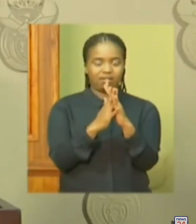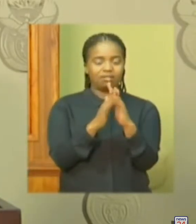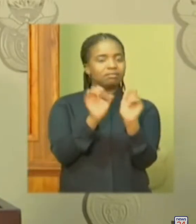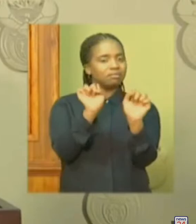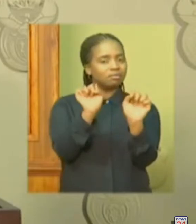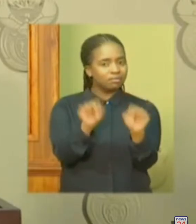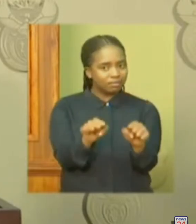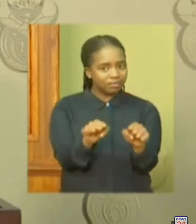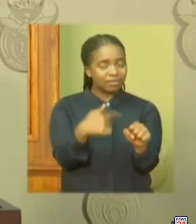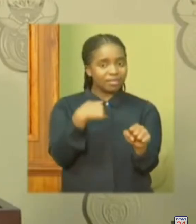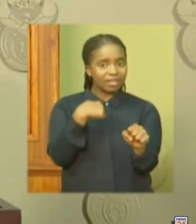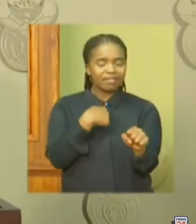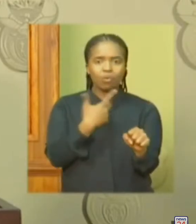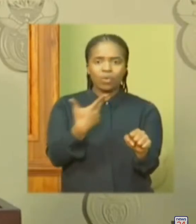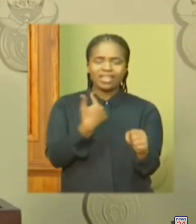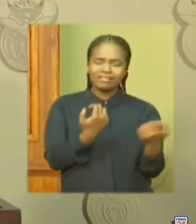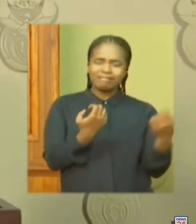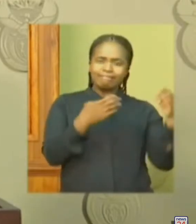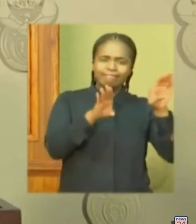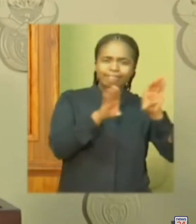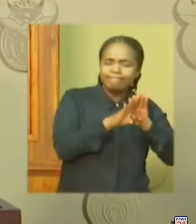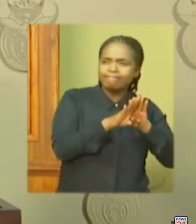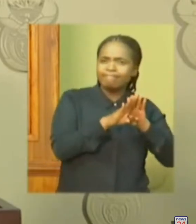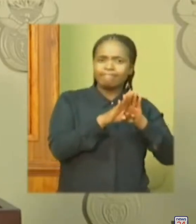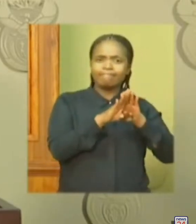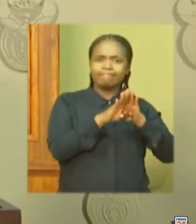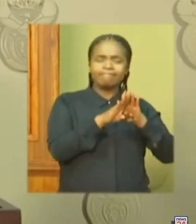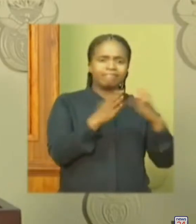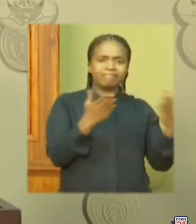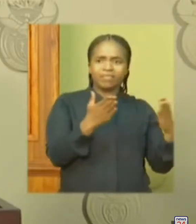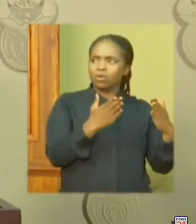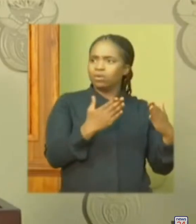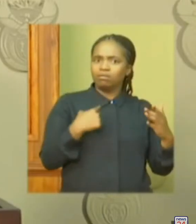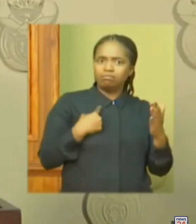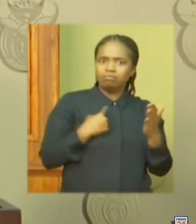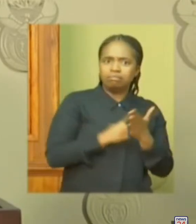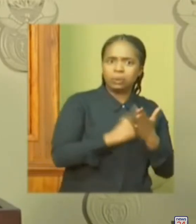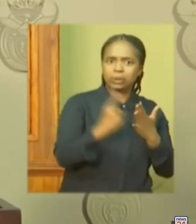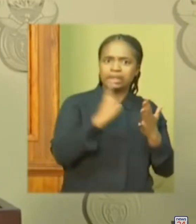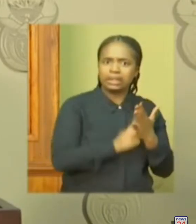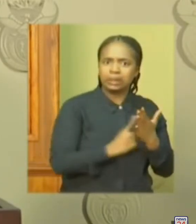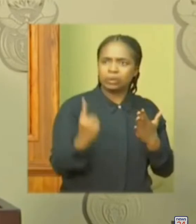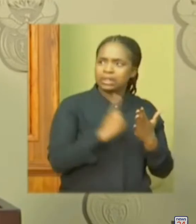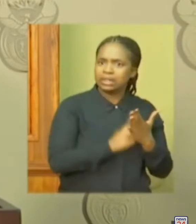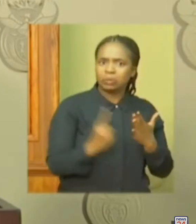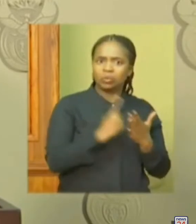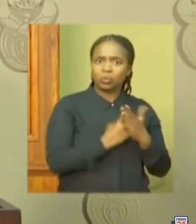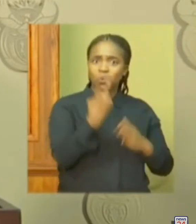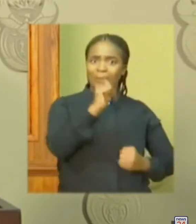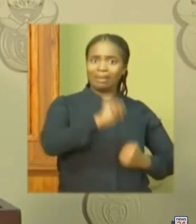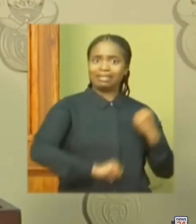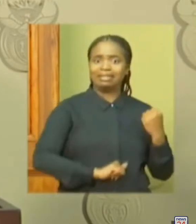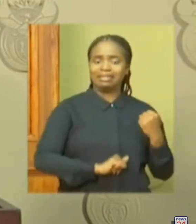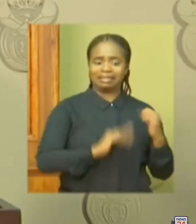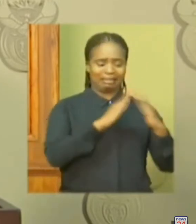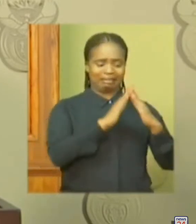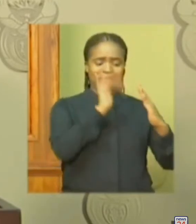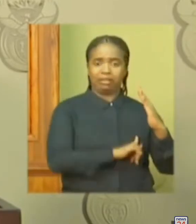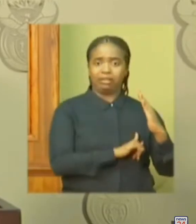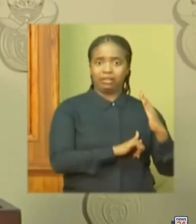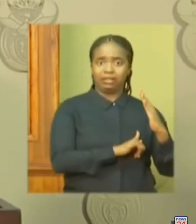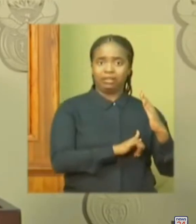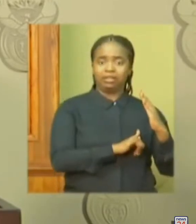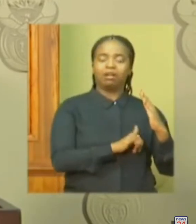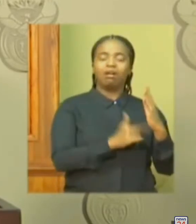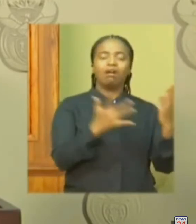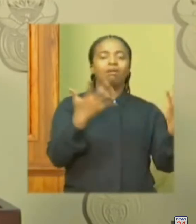the great sacrifices that people have made over these last 2 months will